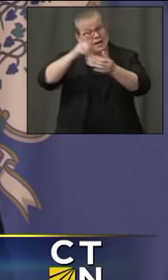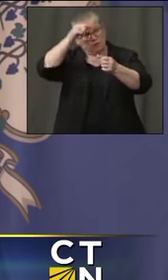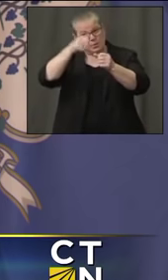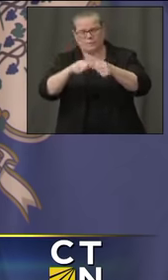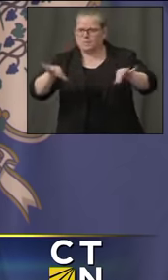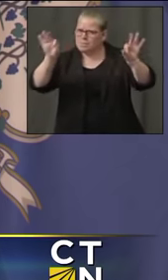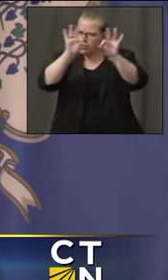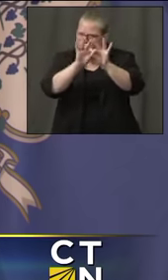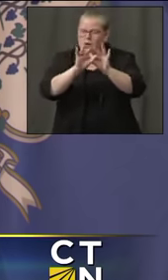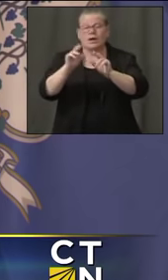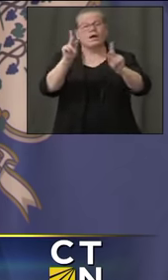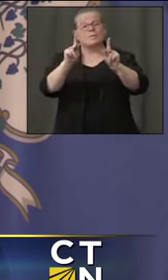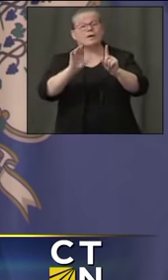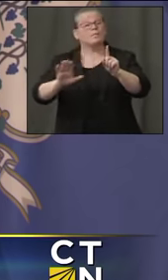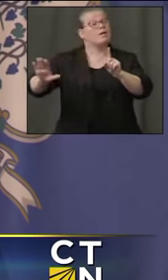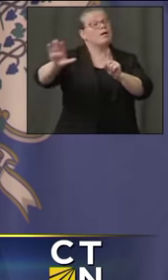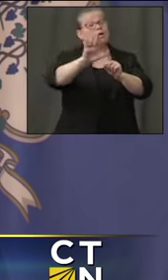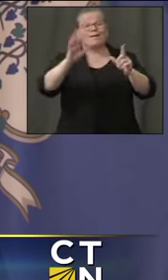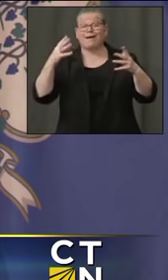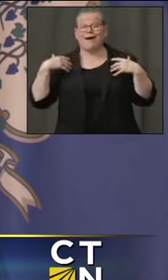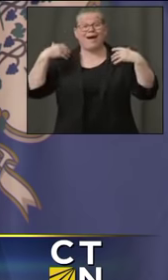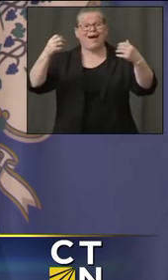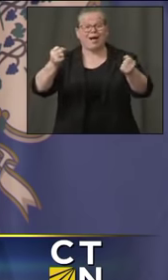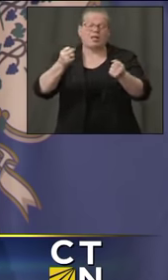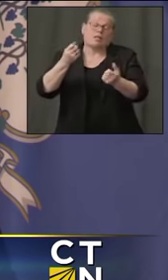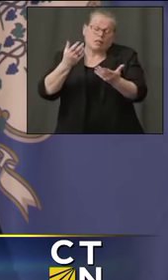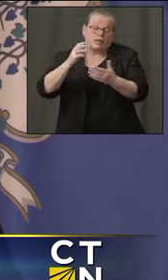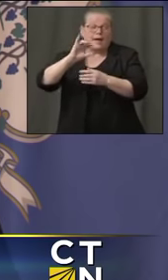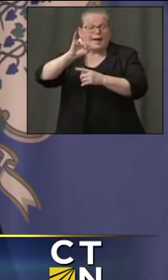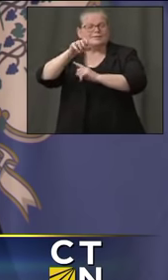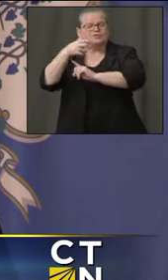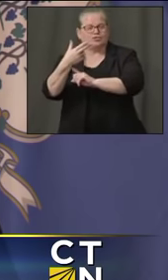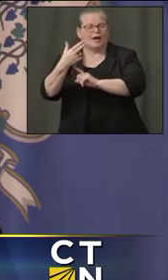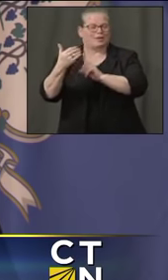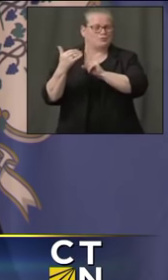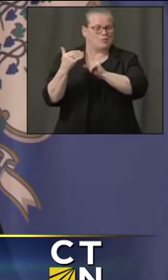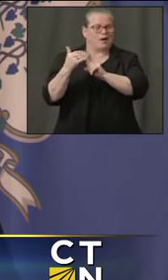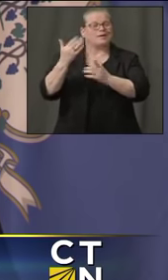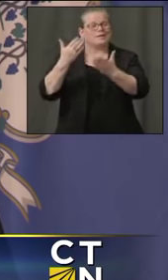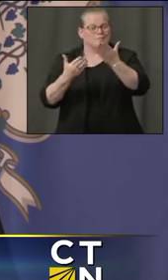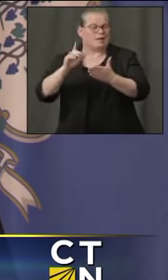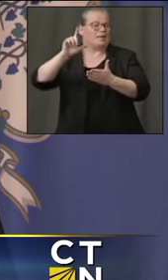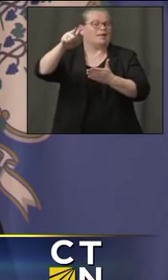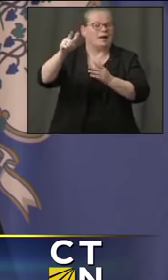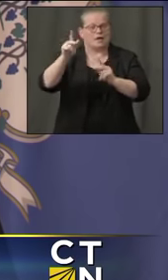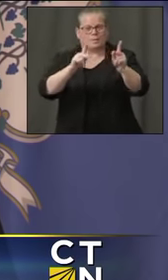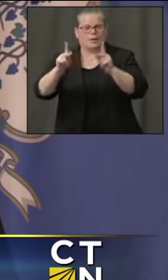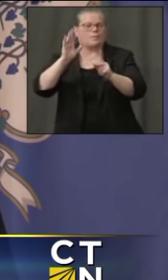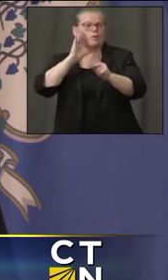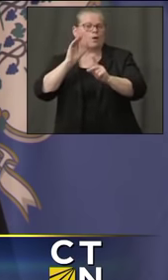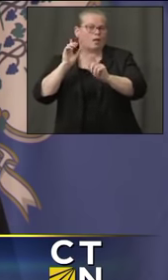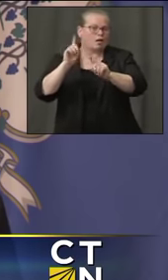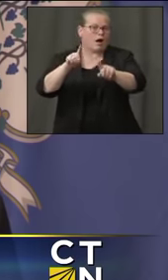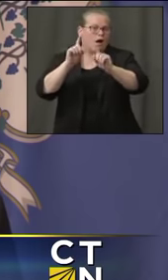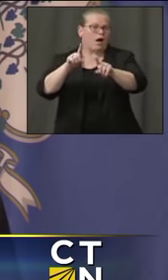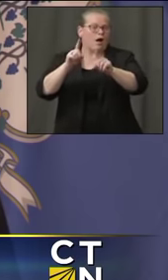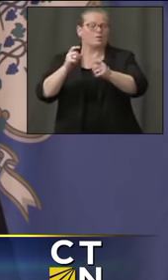honking from some protesters a little bit later in this newscast. I think that is the transit